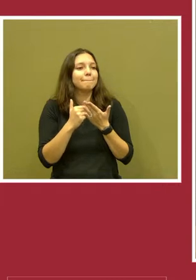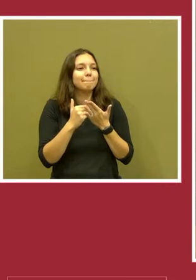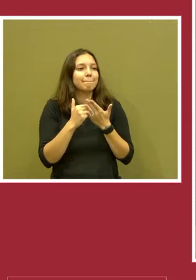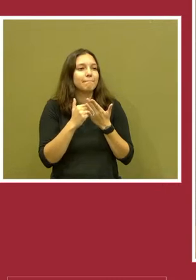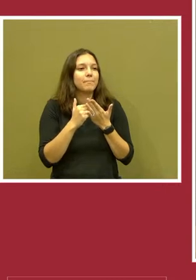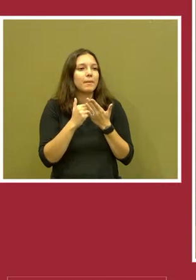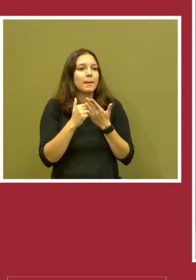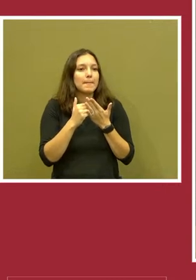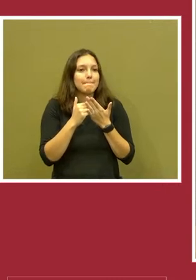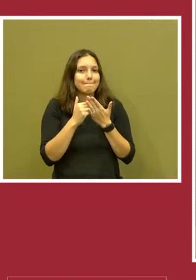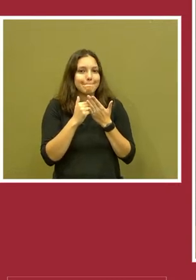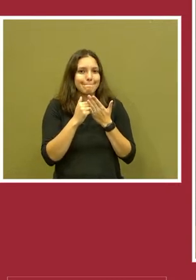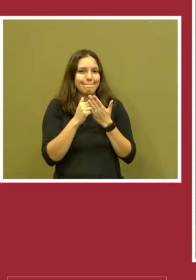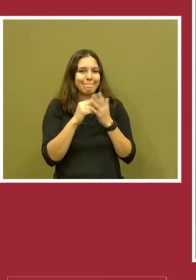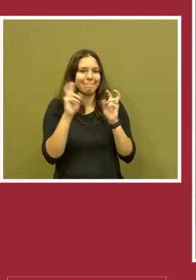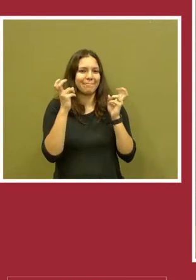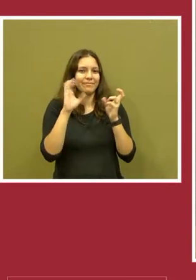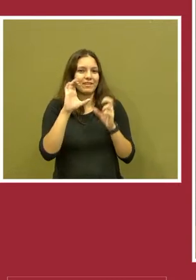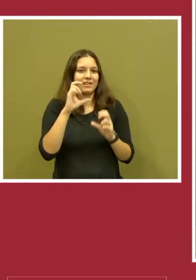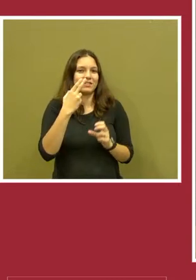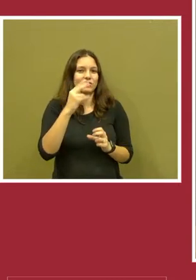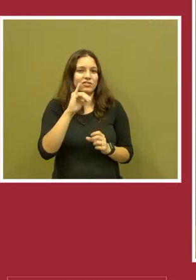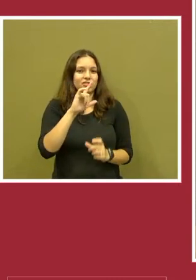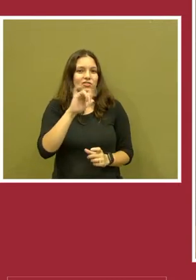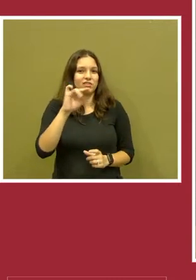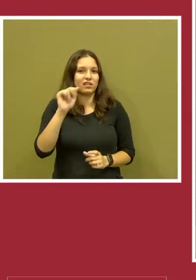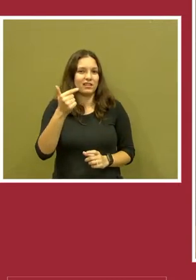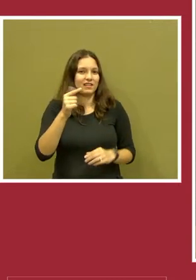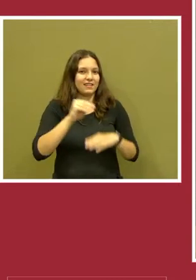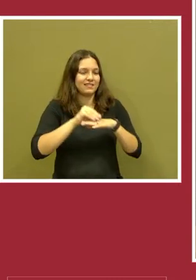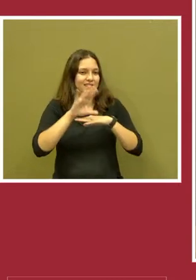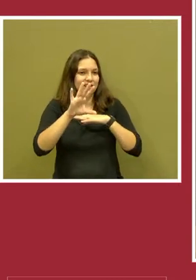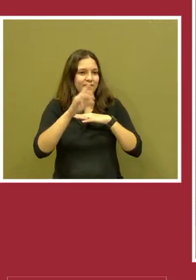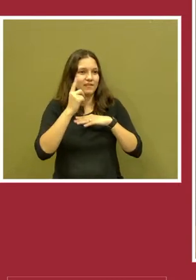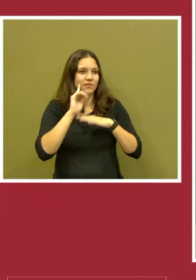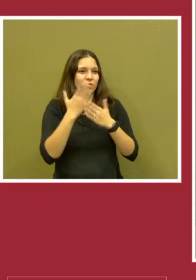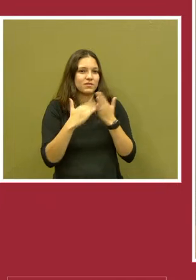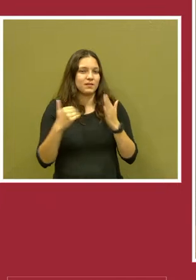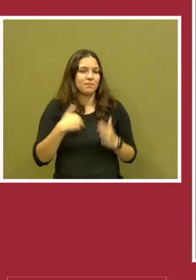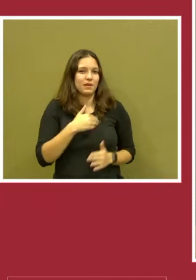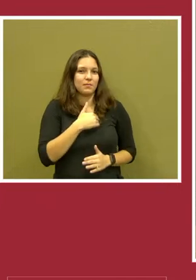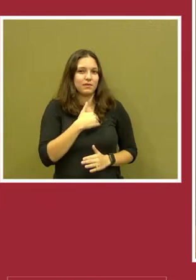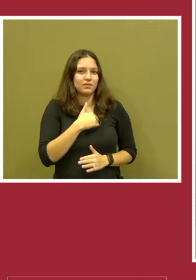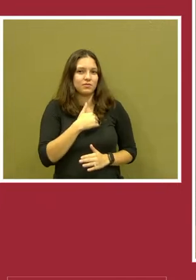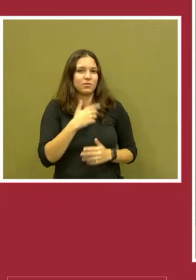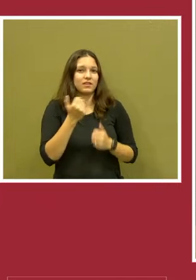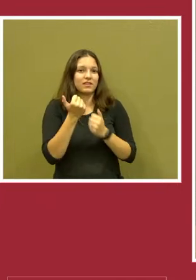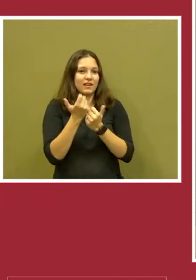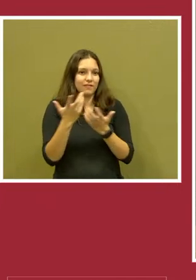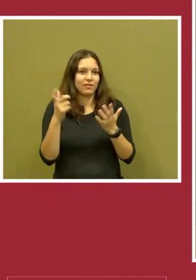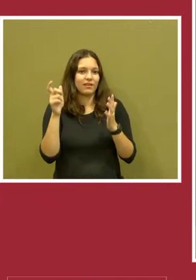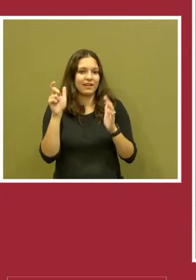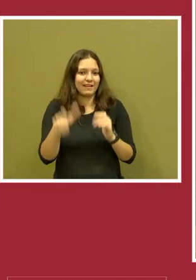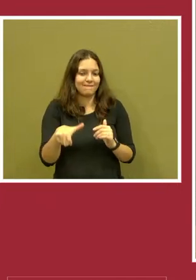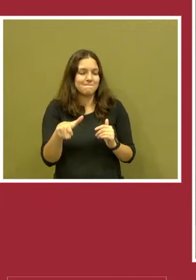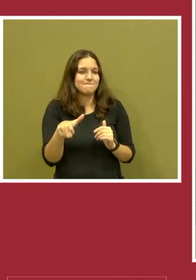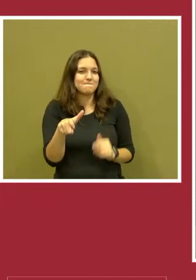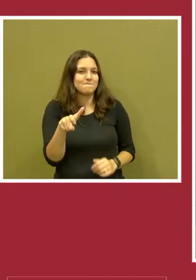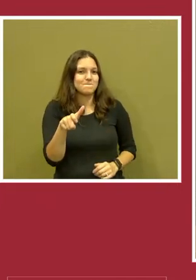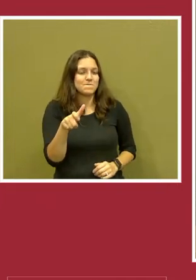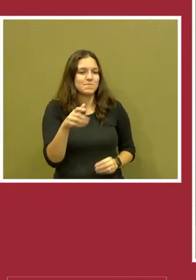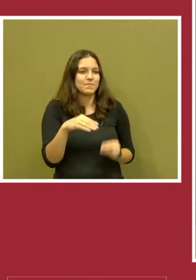chilling effect, if you will, for some of our members when everything had to be more